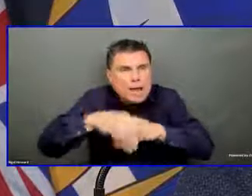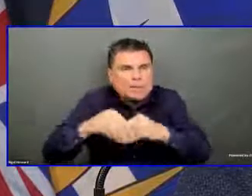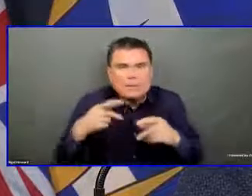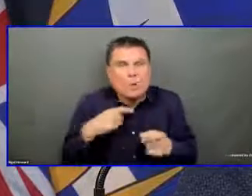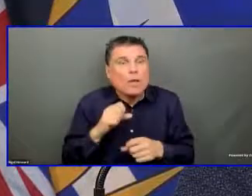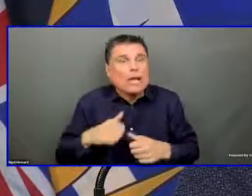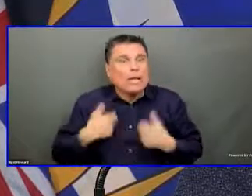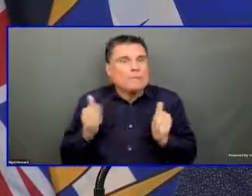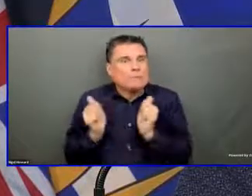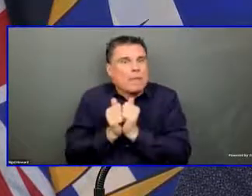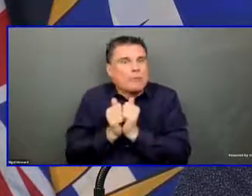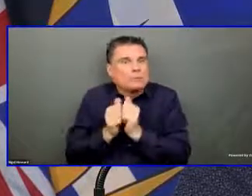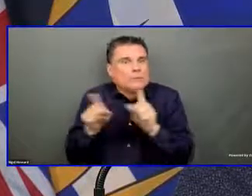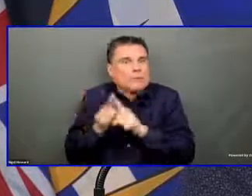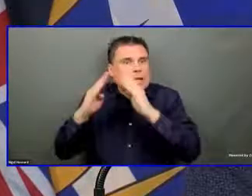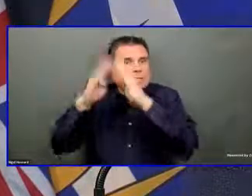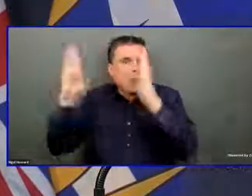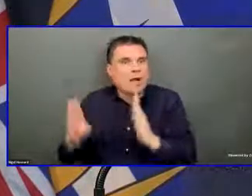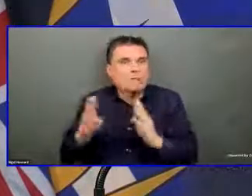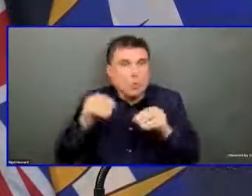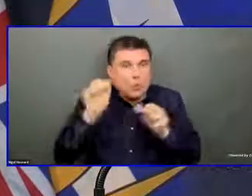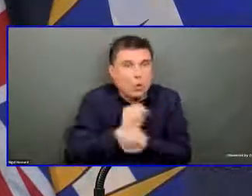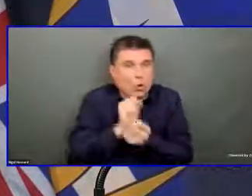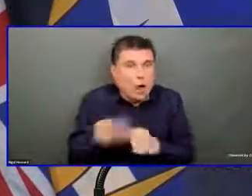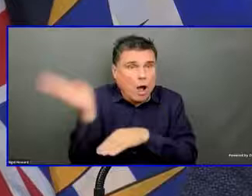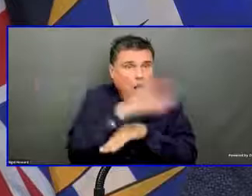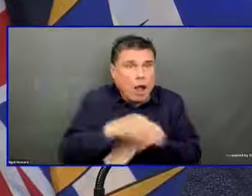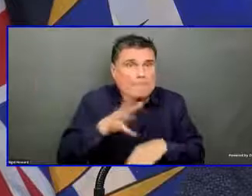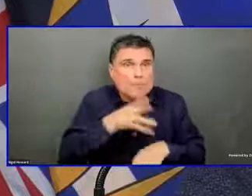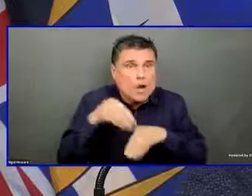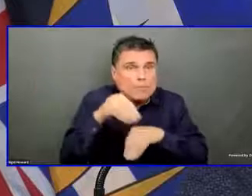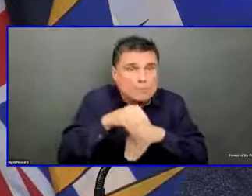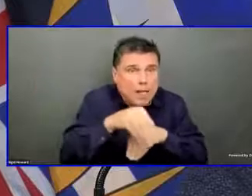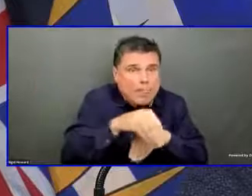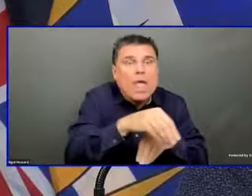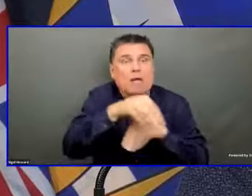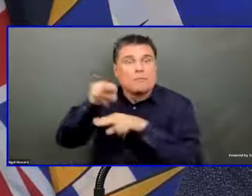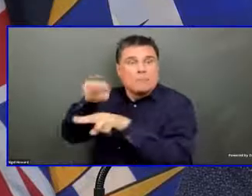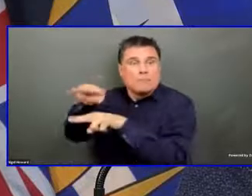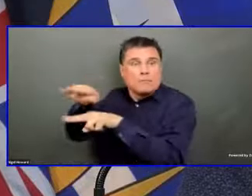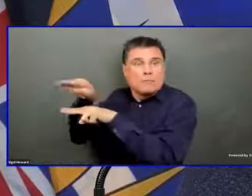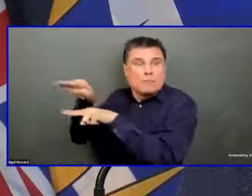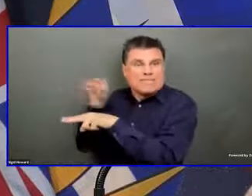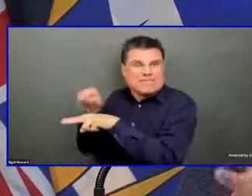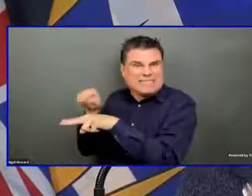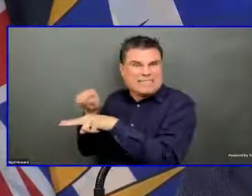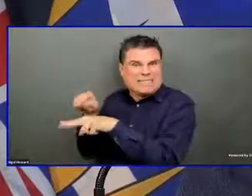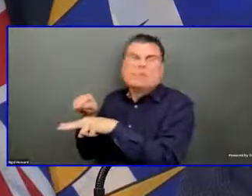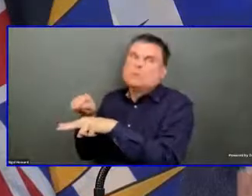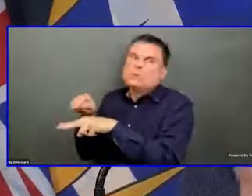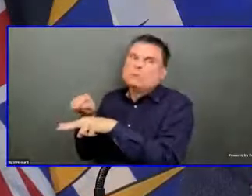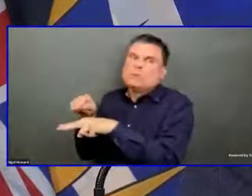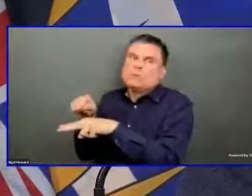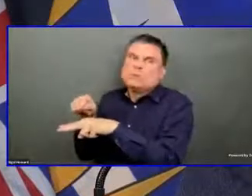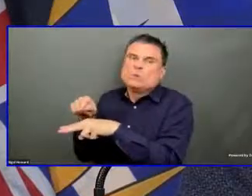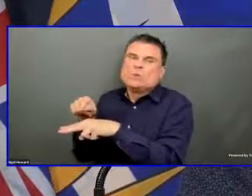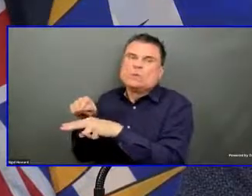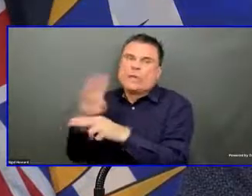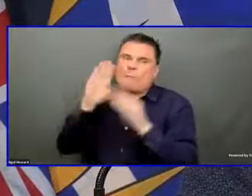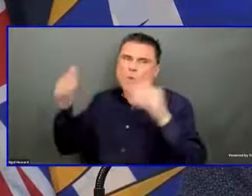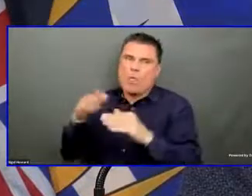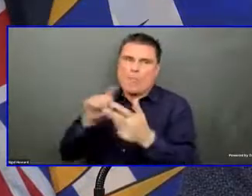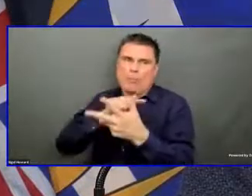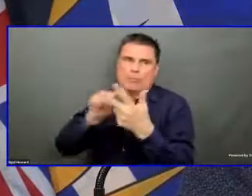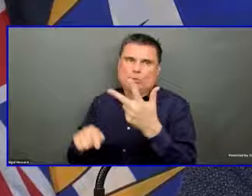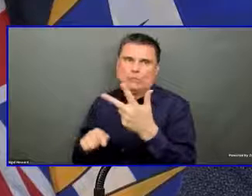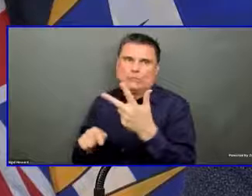our temporary farm workers. So that's our focus right now, and we'll be using a number of different means to immunize